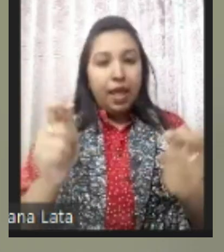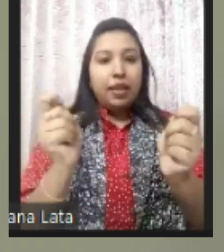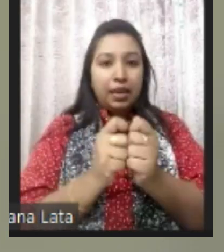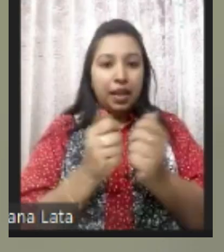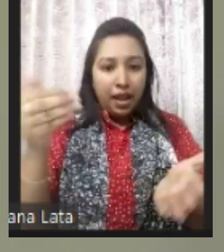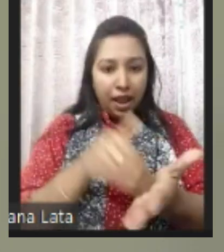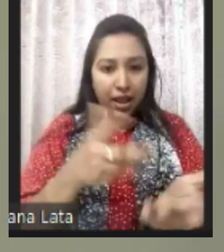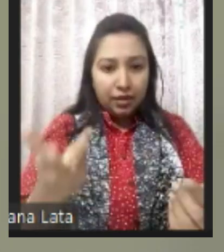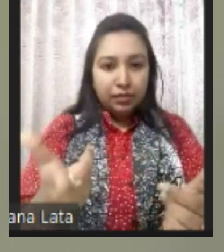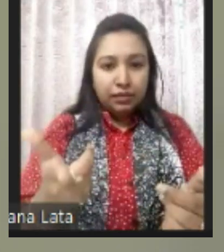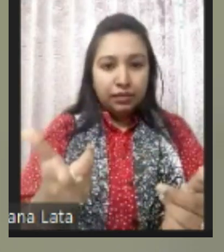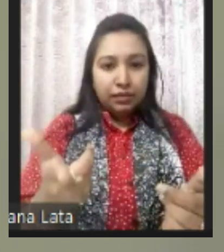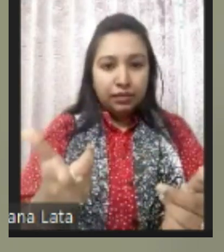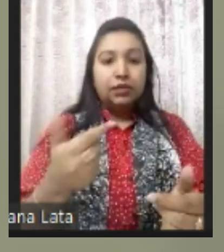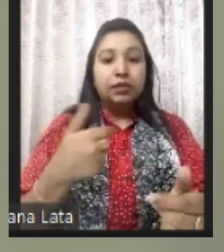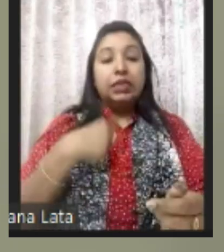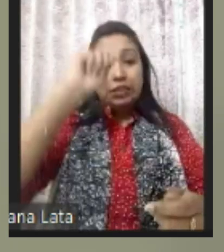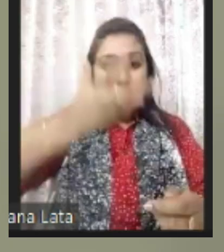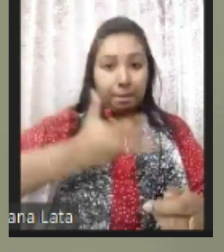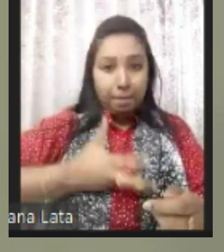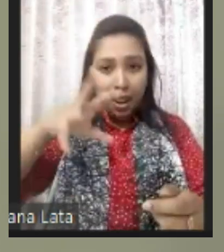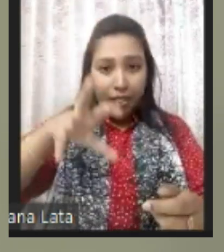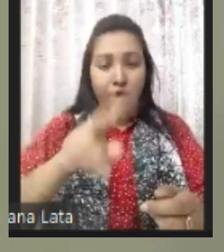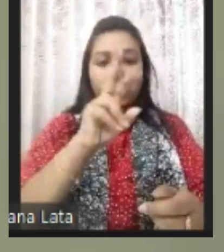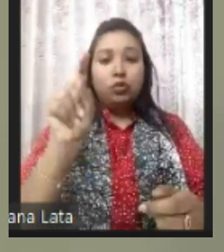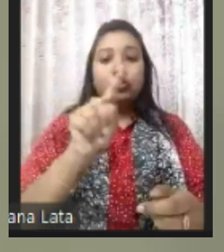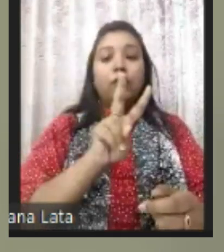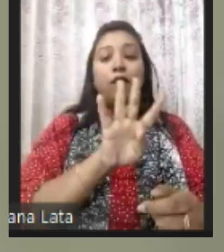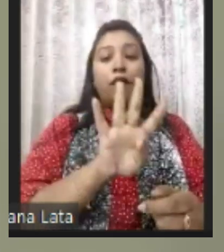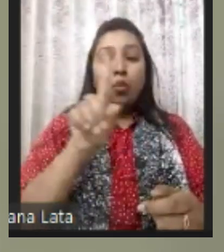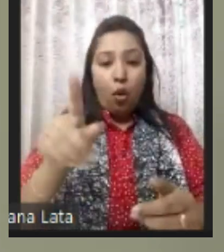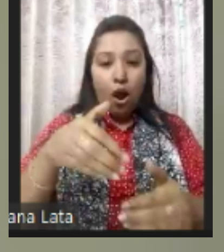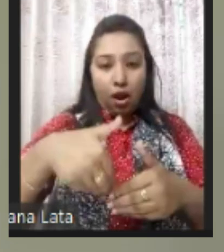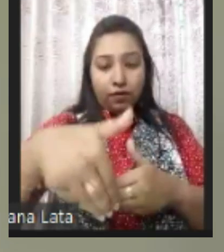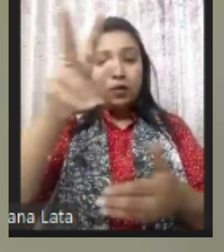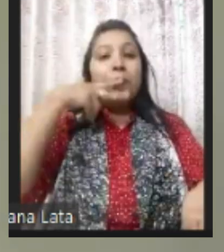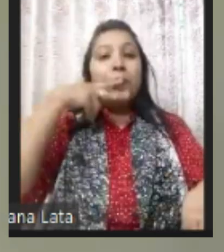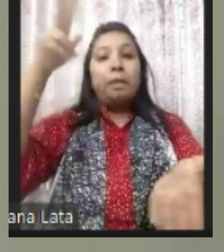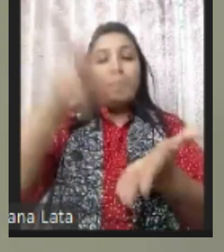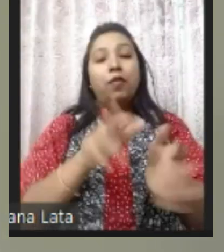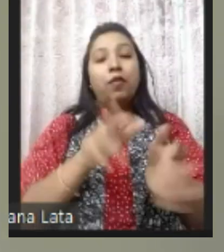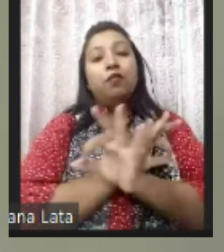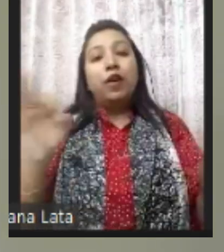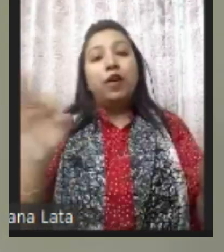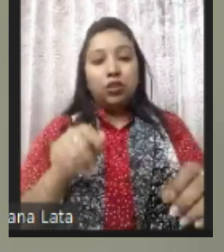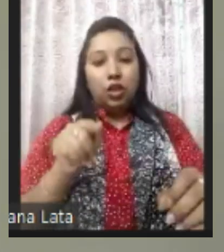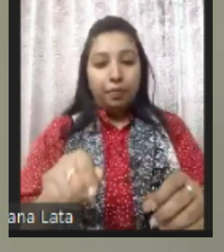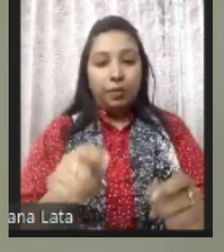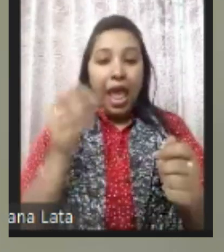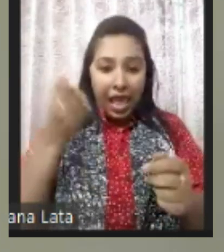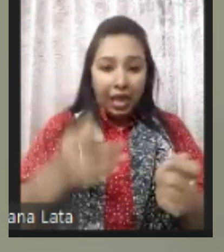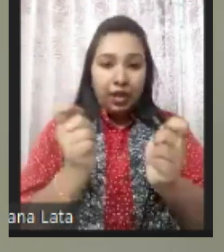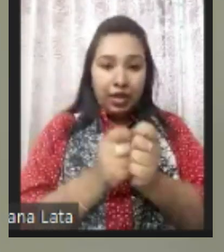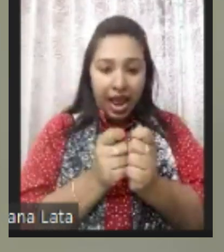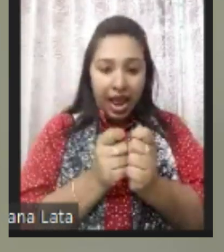the smart Bangladesh of 2041, it's quite some time away, but really the building process starts now. We've already